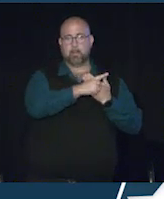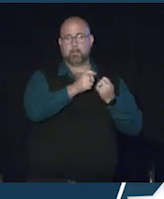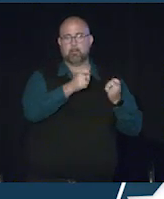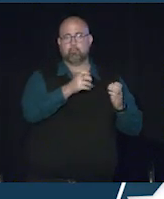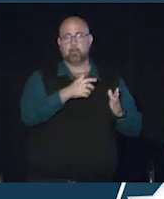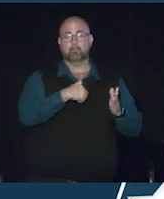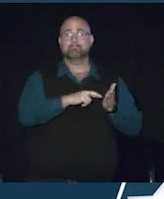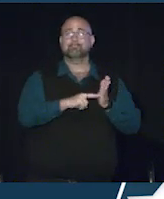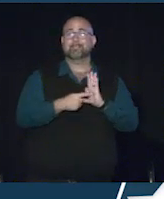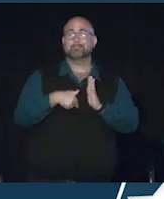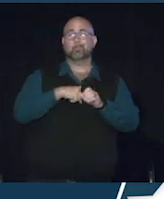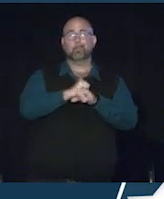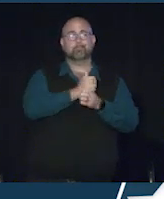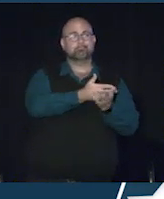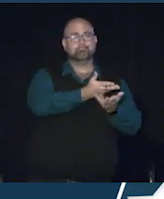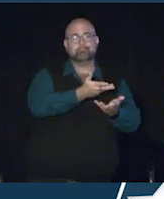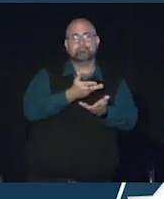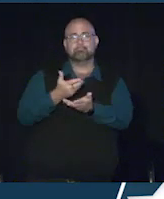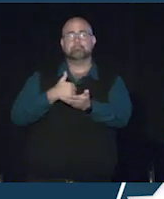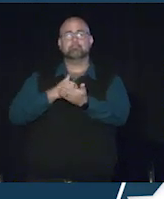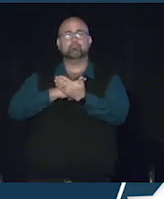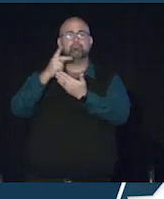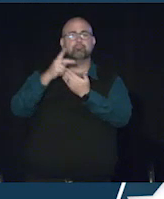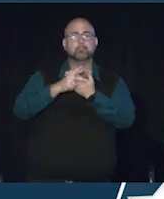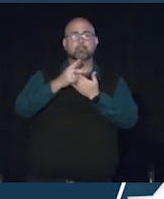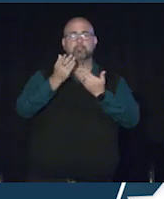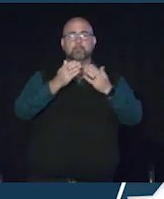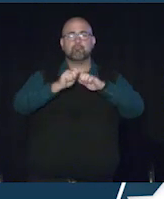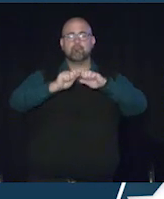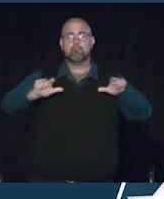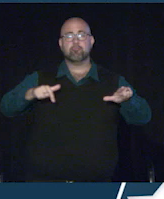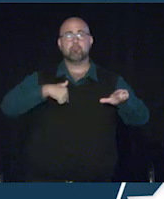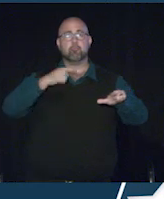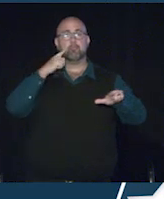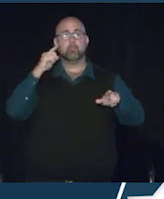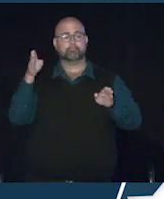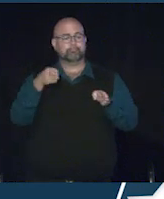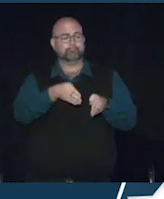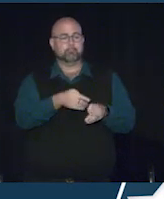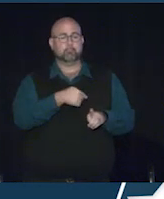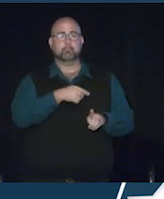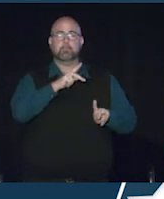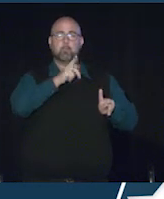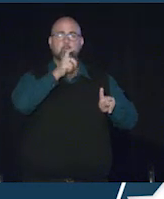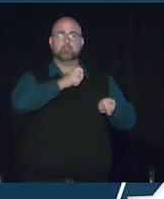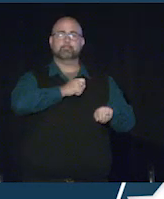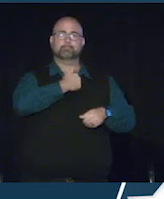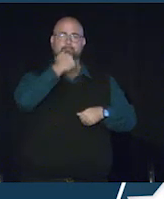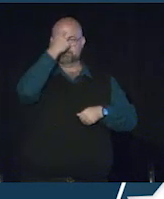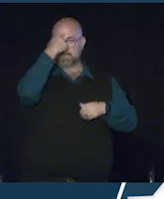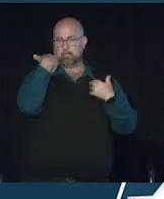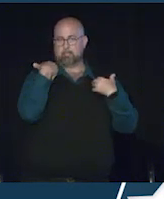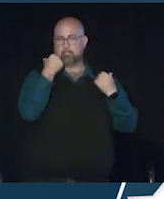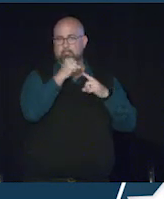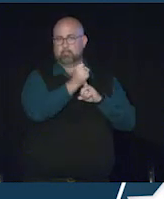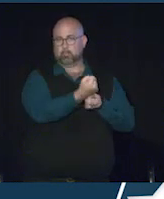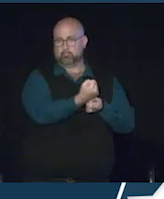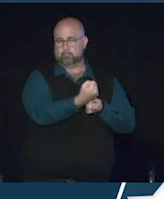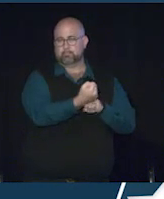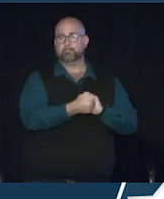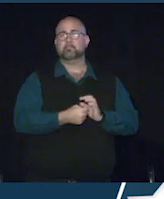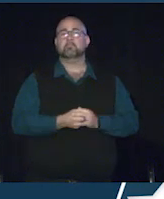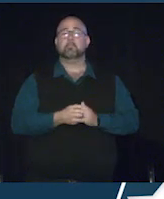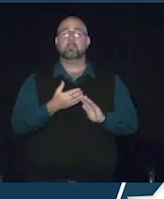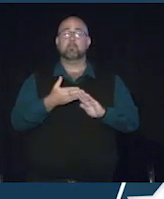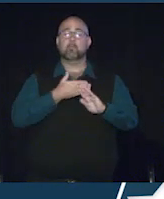means I work with all of our programs and services for individuals with mental health conditions. Before we